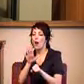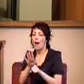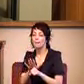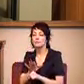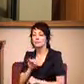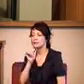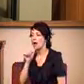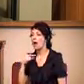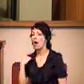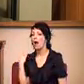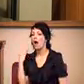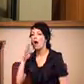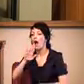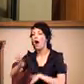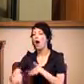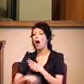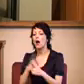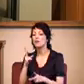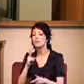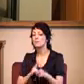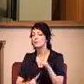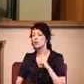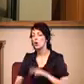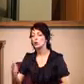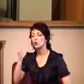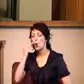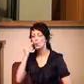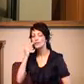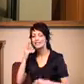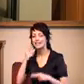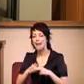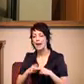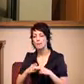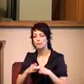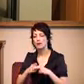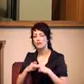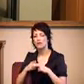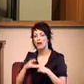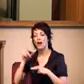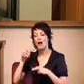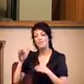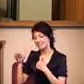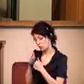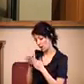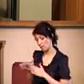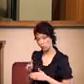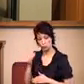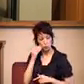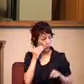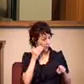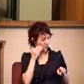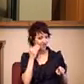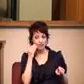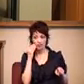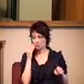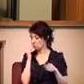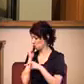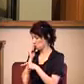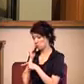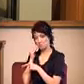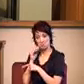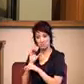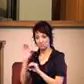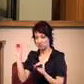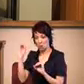not everyone here knows the name of your neighbor. And if you know the name of this neighbor, you might not know the name of that